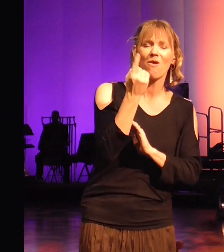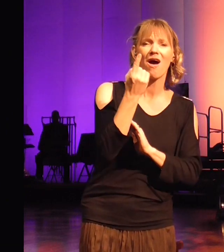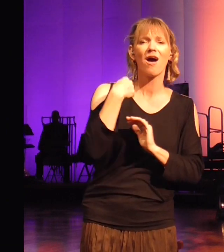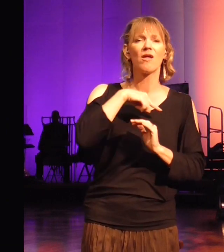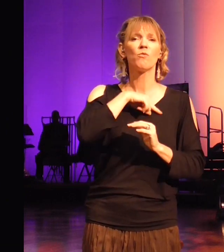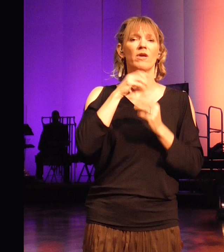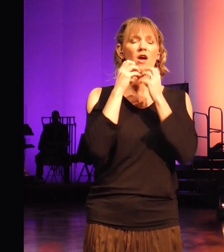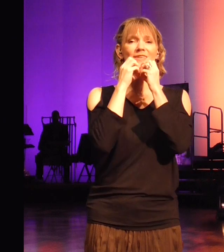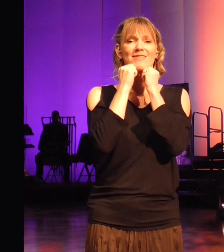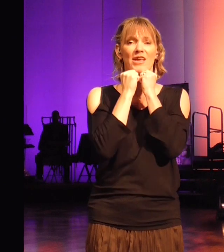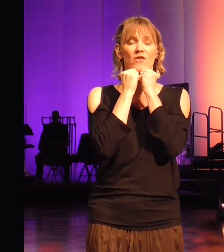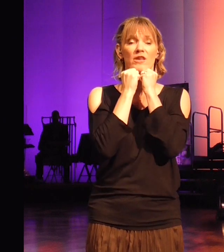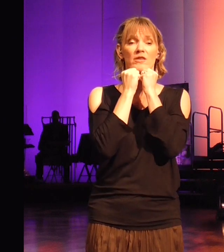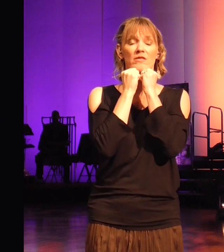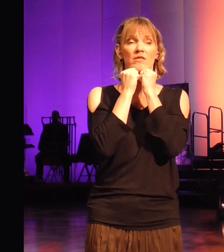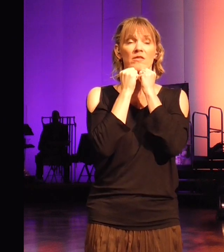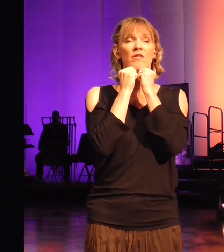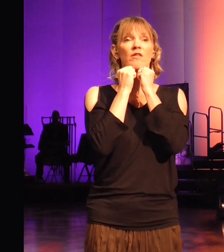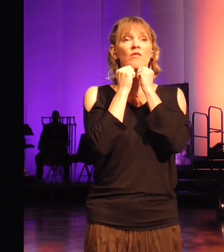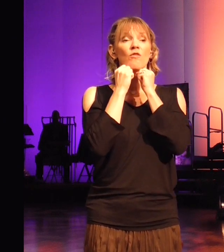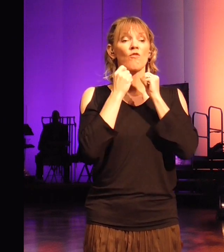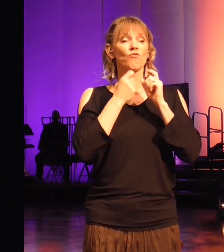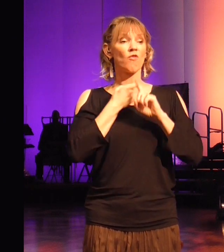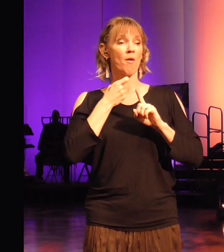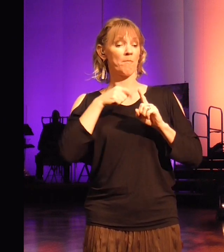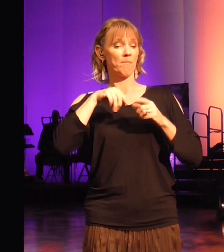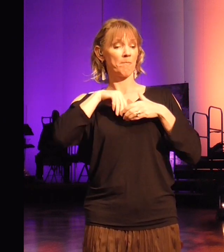And so out of this inner sacredness,